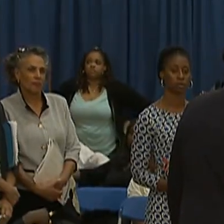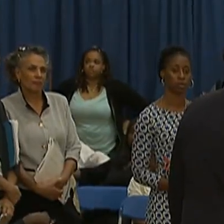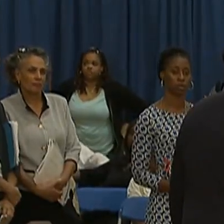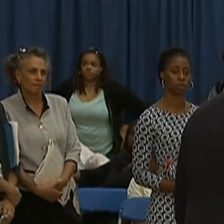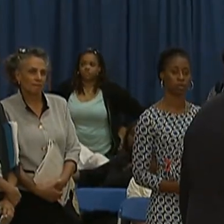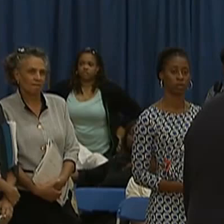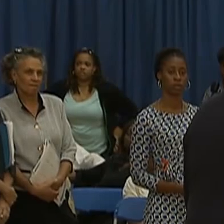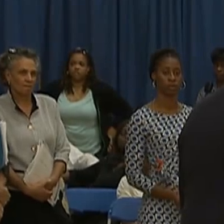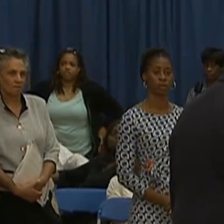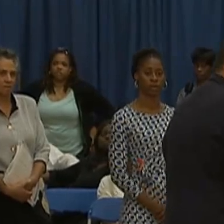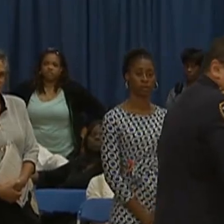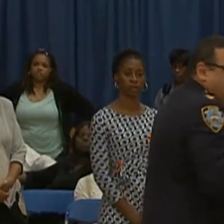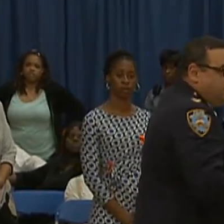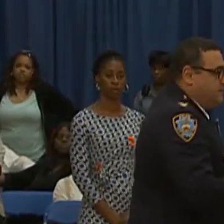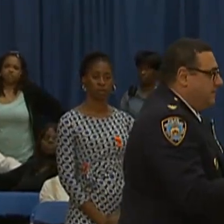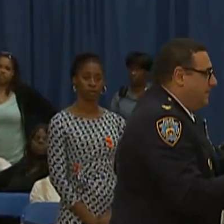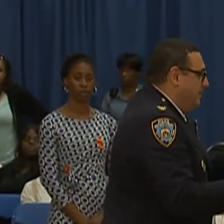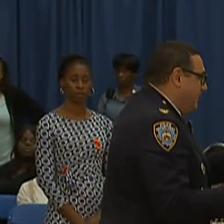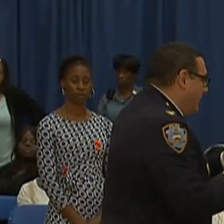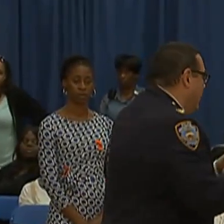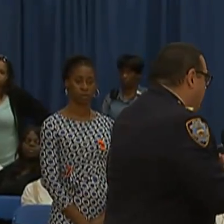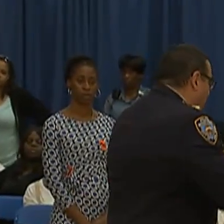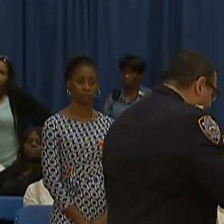I give you some good examples of